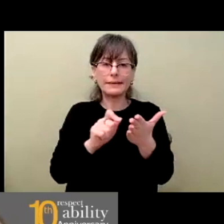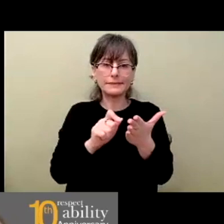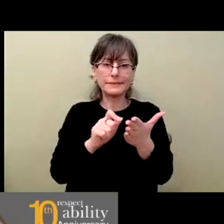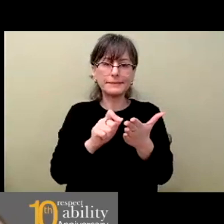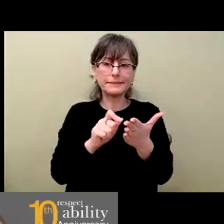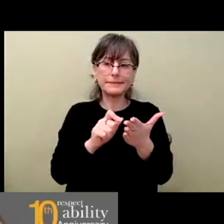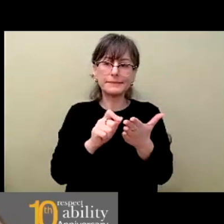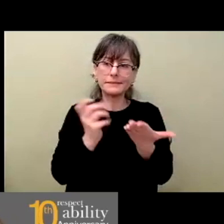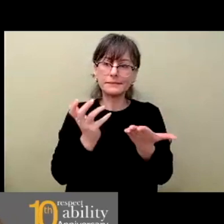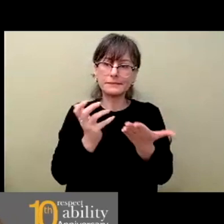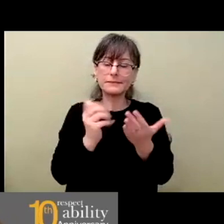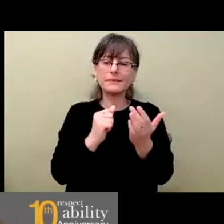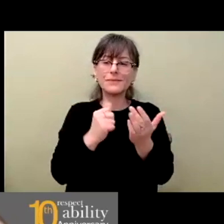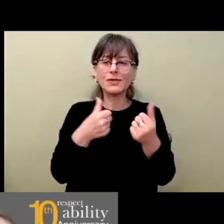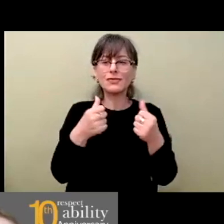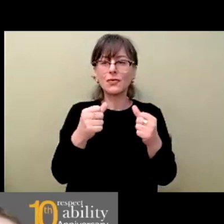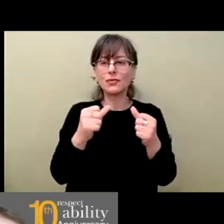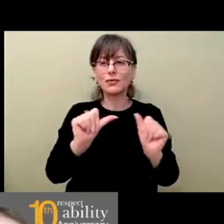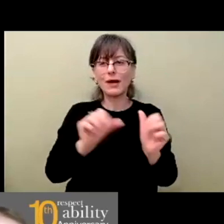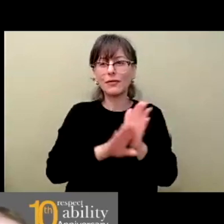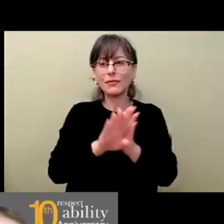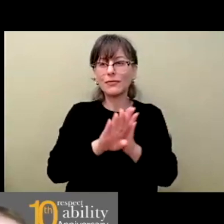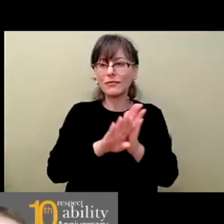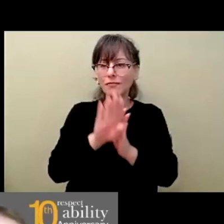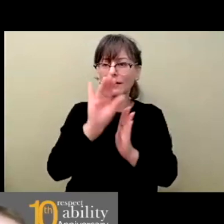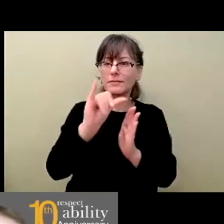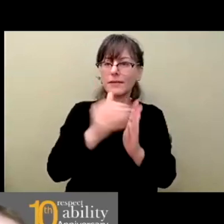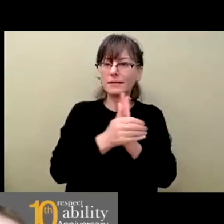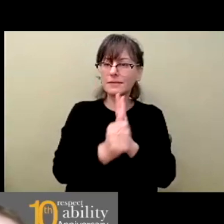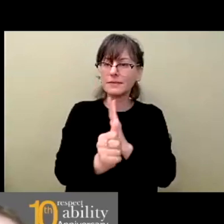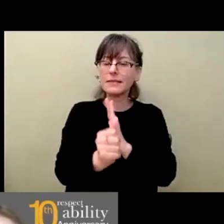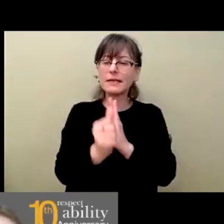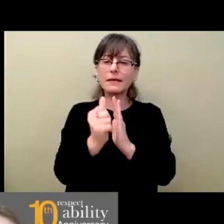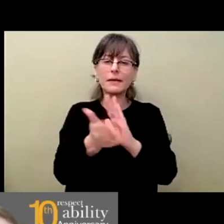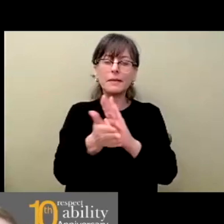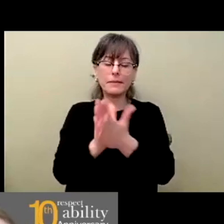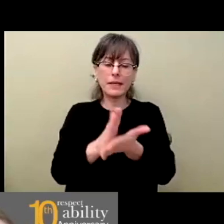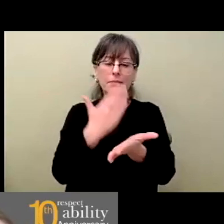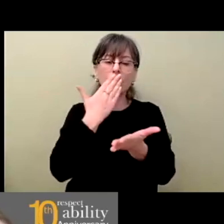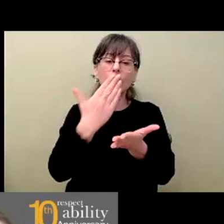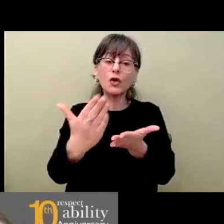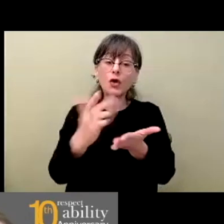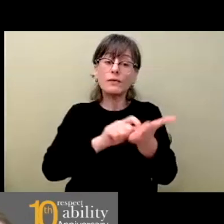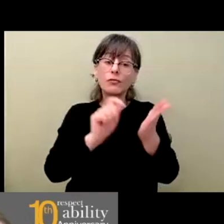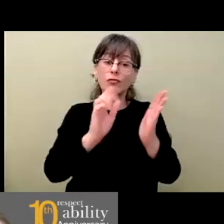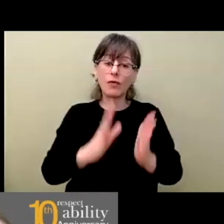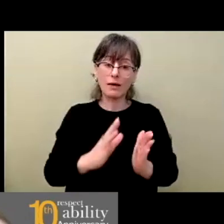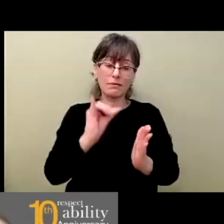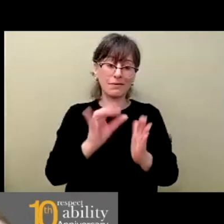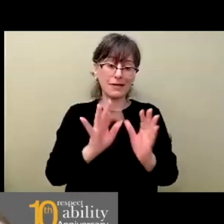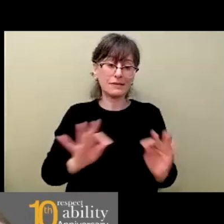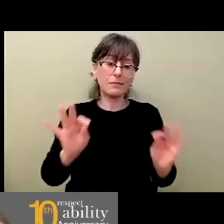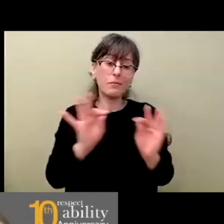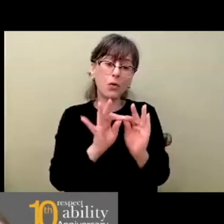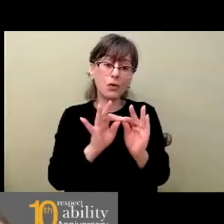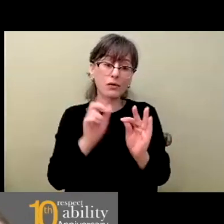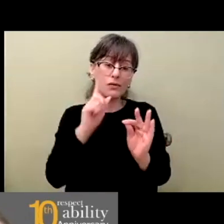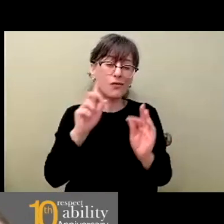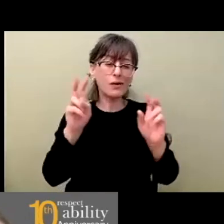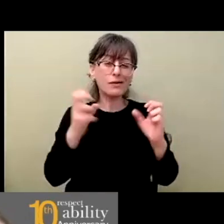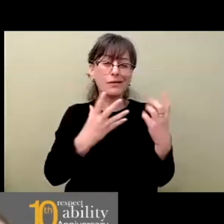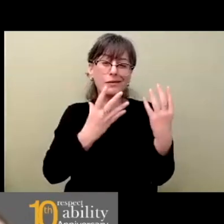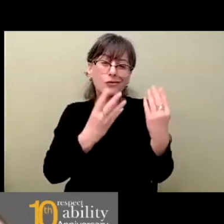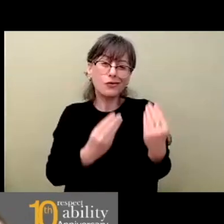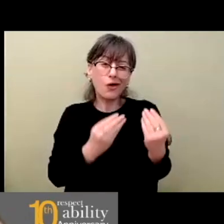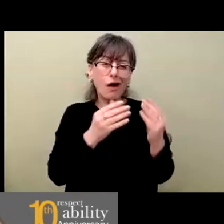other. So trying to develop that skill and becoming a good writer is important. As far as soft skills,